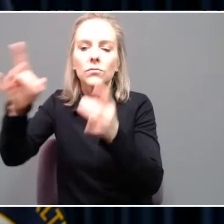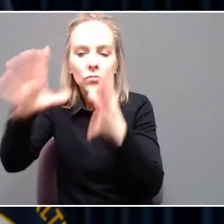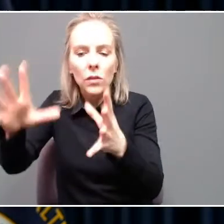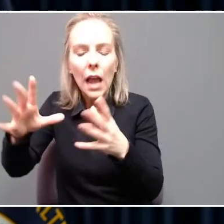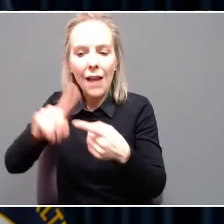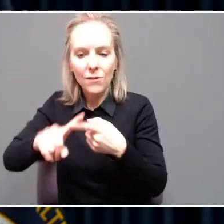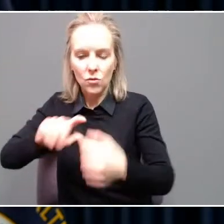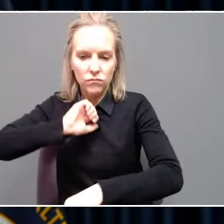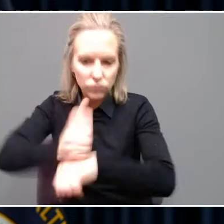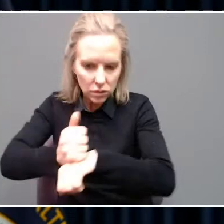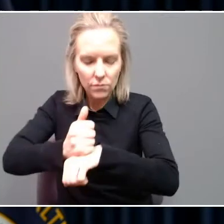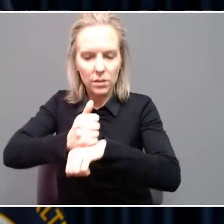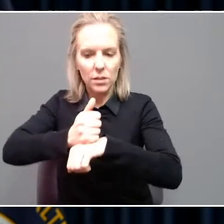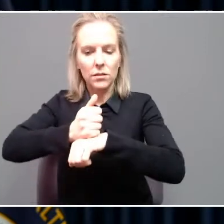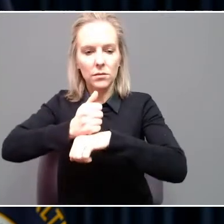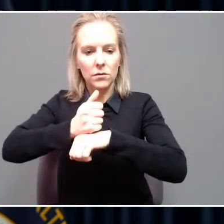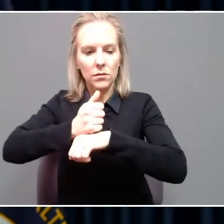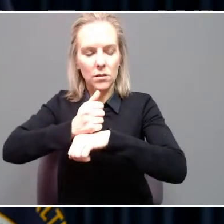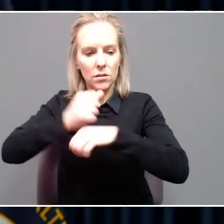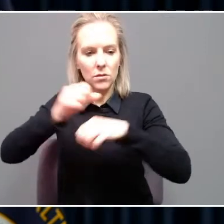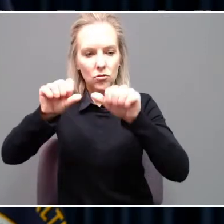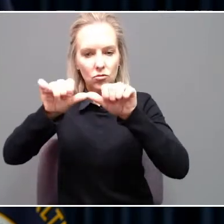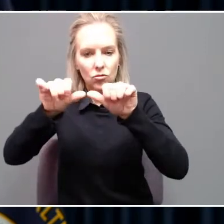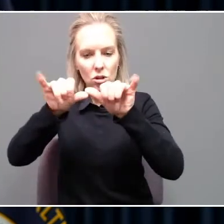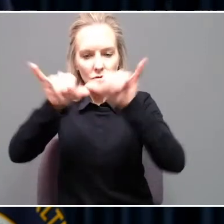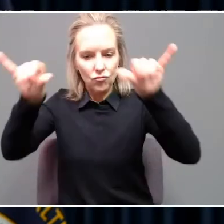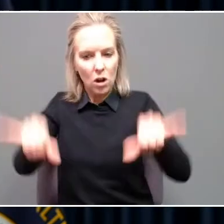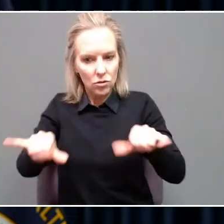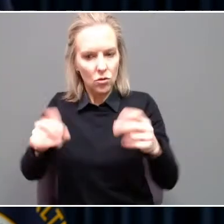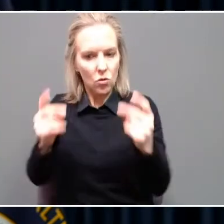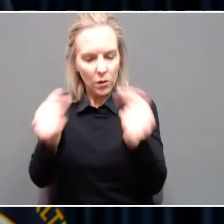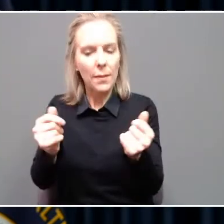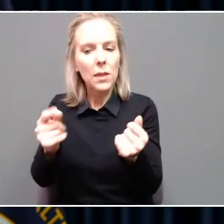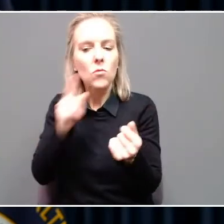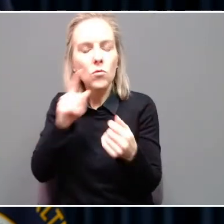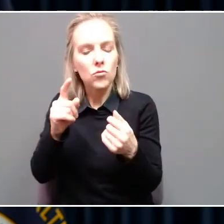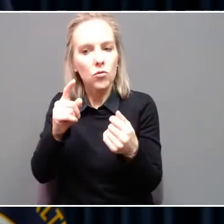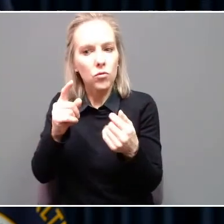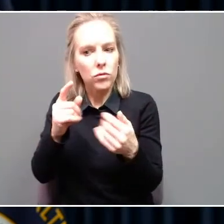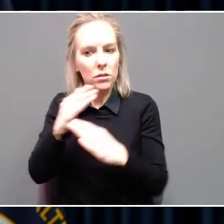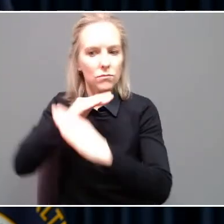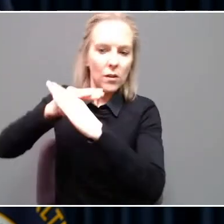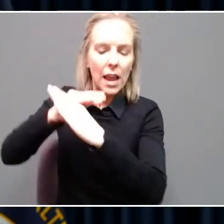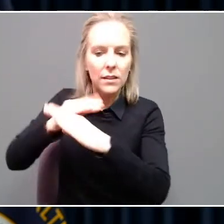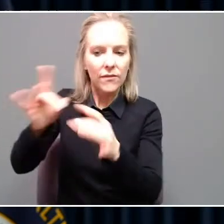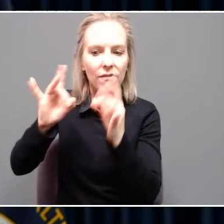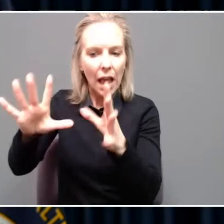the way that you prevent violence from occurring. But when we have